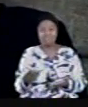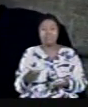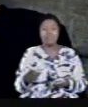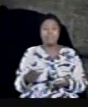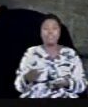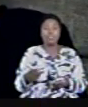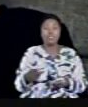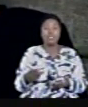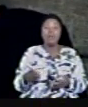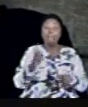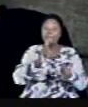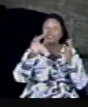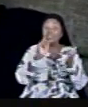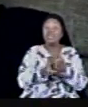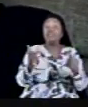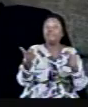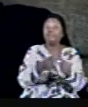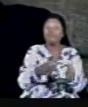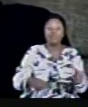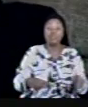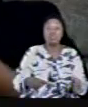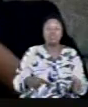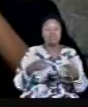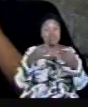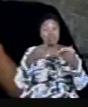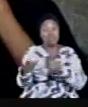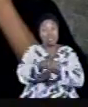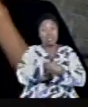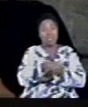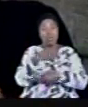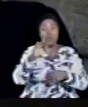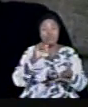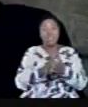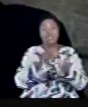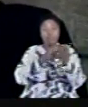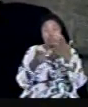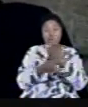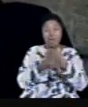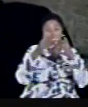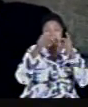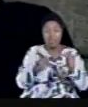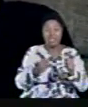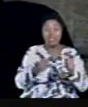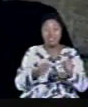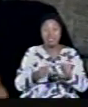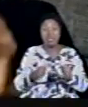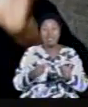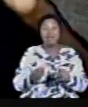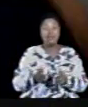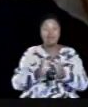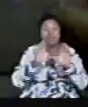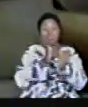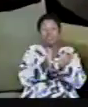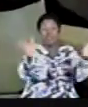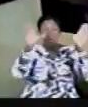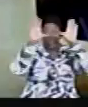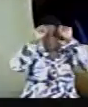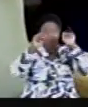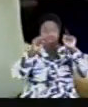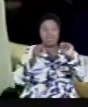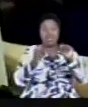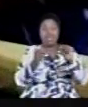first day of the crusade, immediately our daddy climbed the altar and said, in Jesus' name,